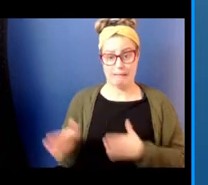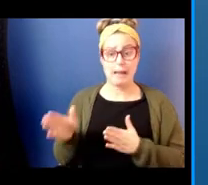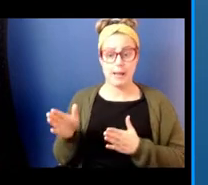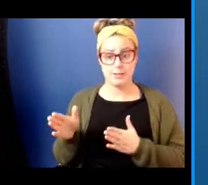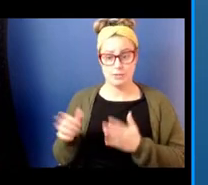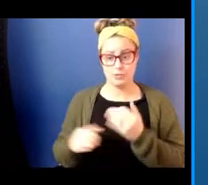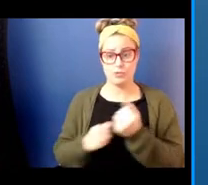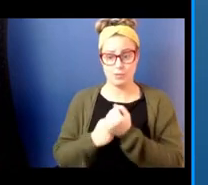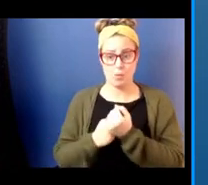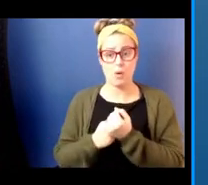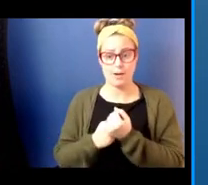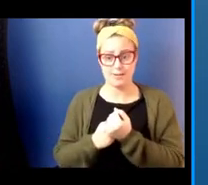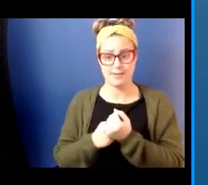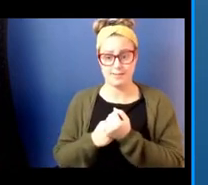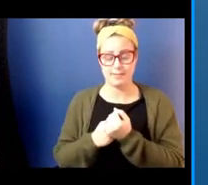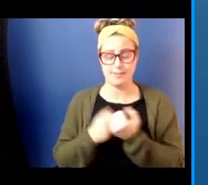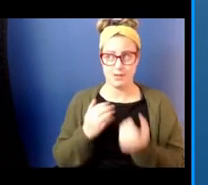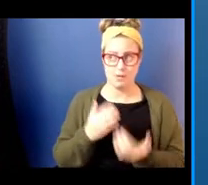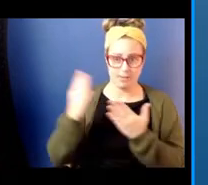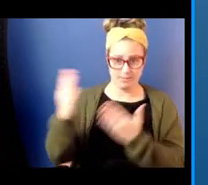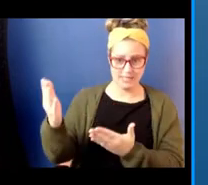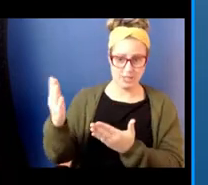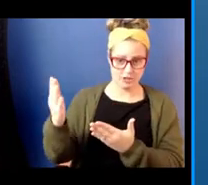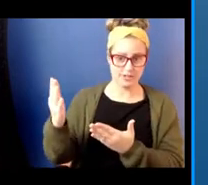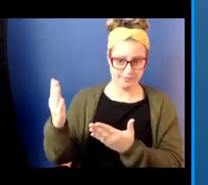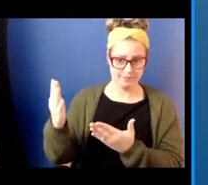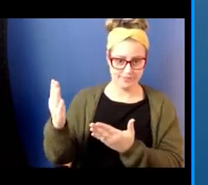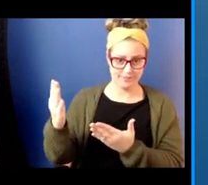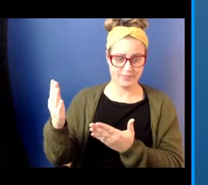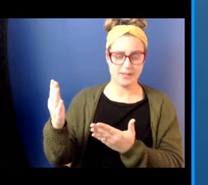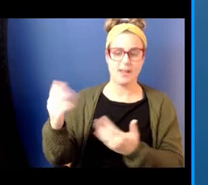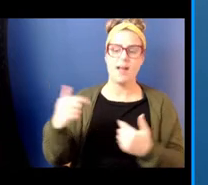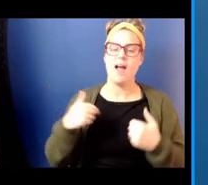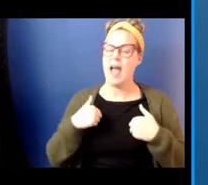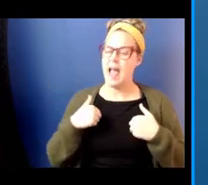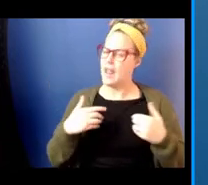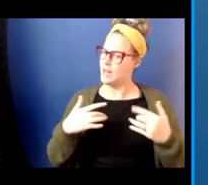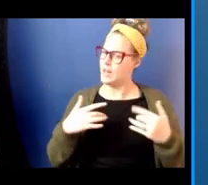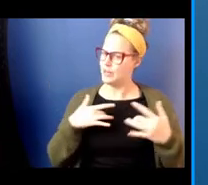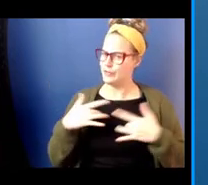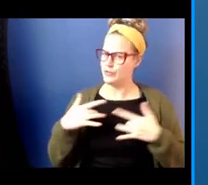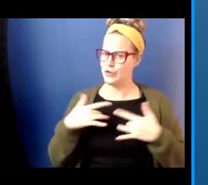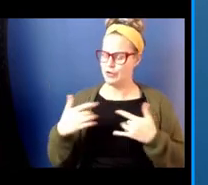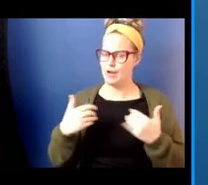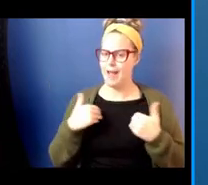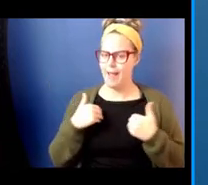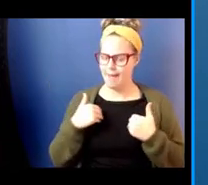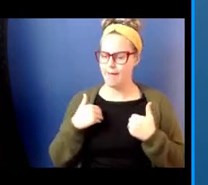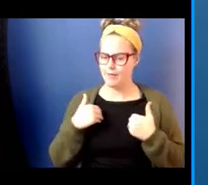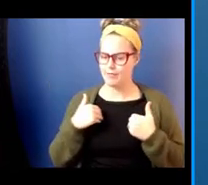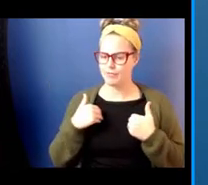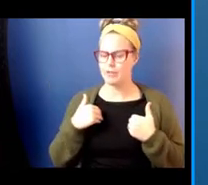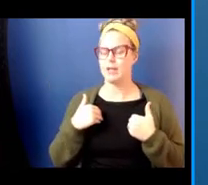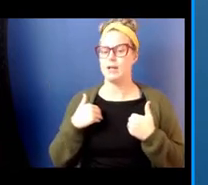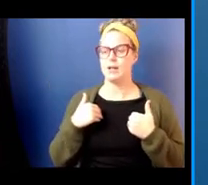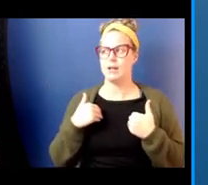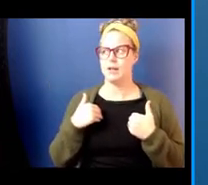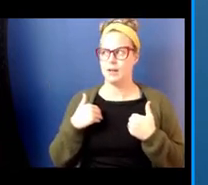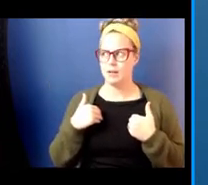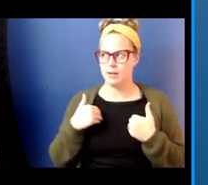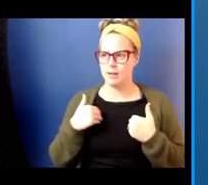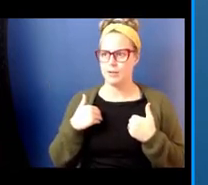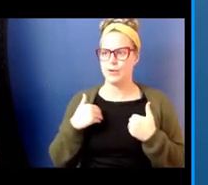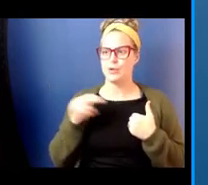the recommendation although I have a concern about having New Hampshire and Nevada